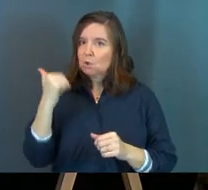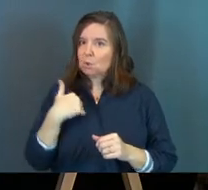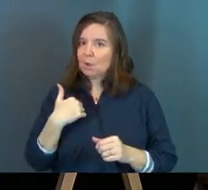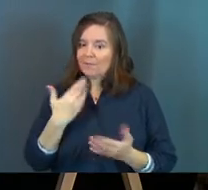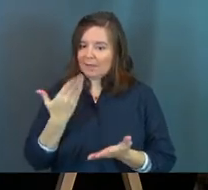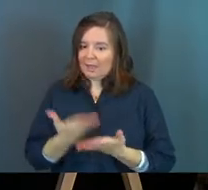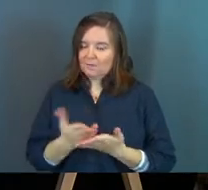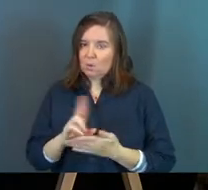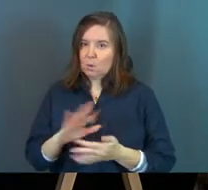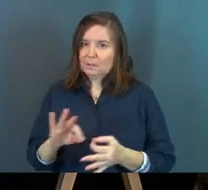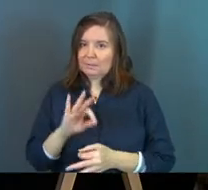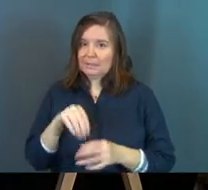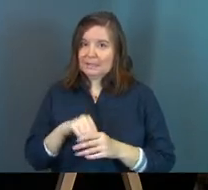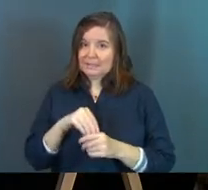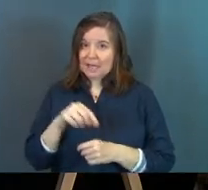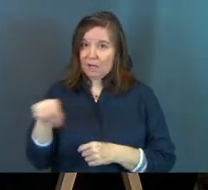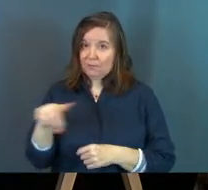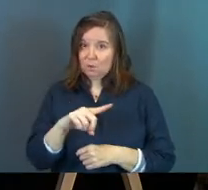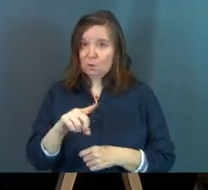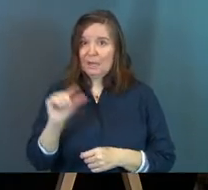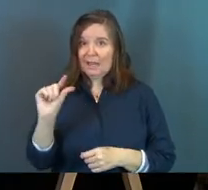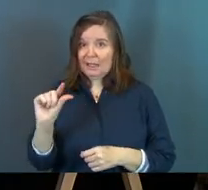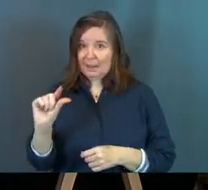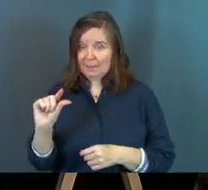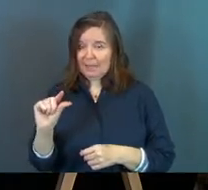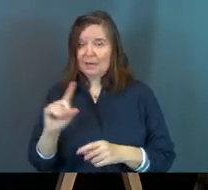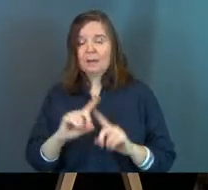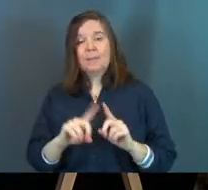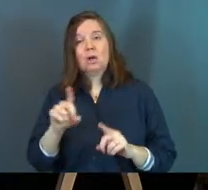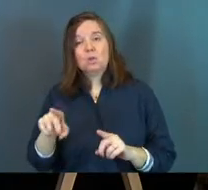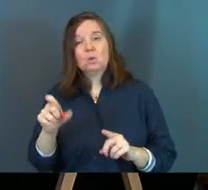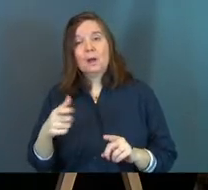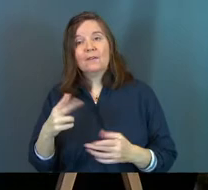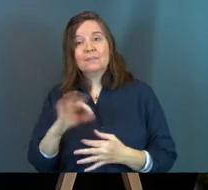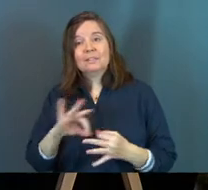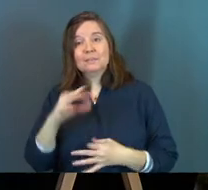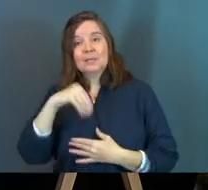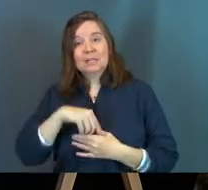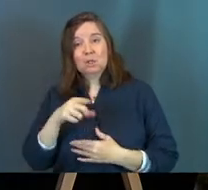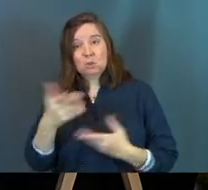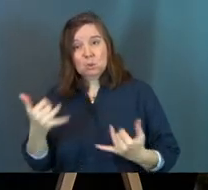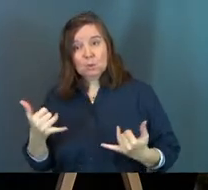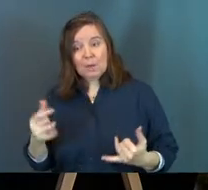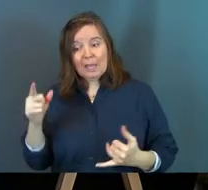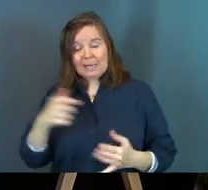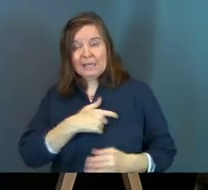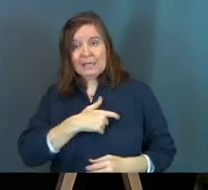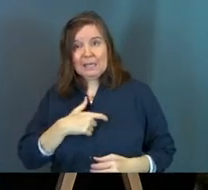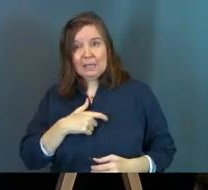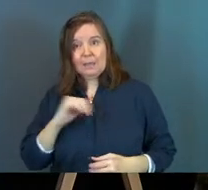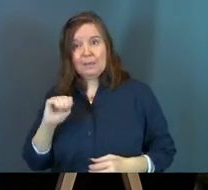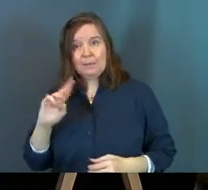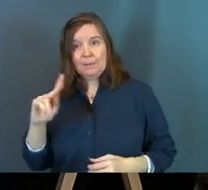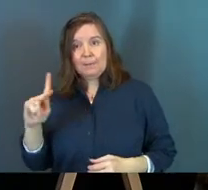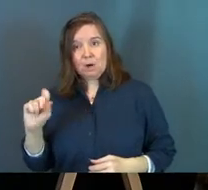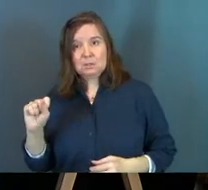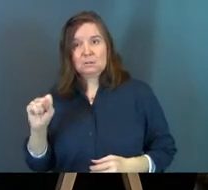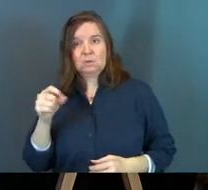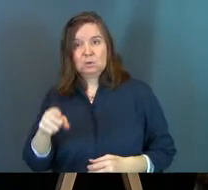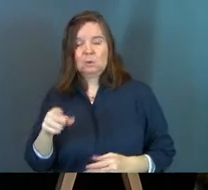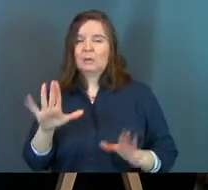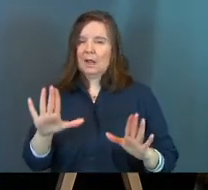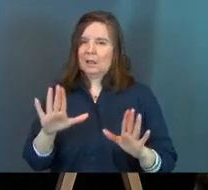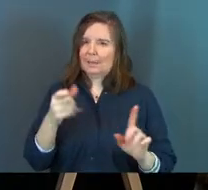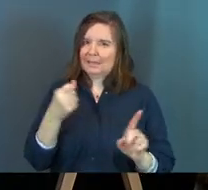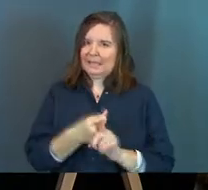the evidence of the Holy Spirit inside of you in a little bit. But you've got the Spirit in you and he marks you. Now,